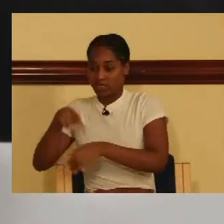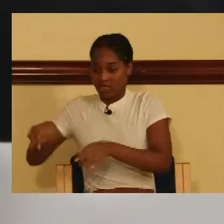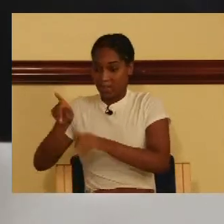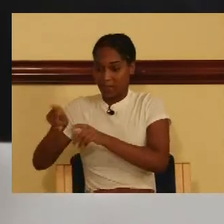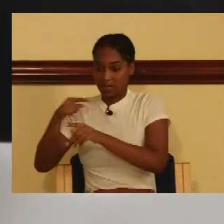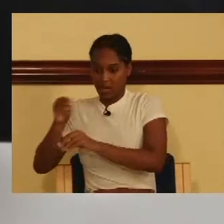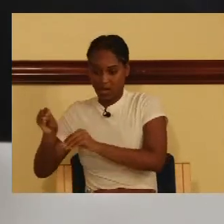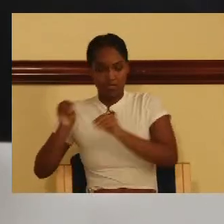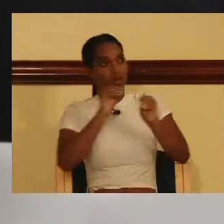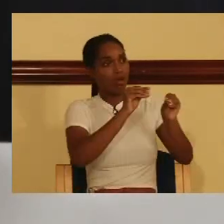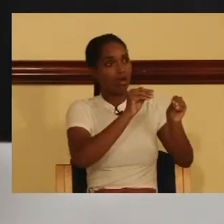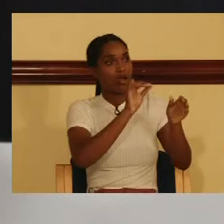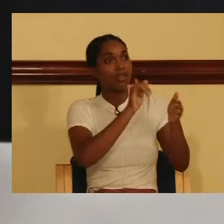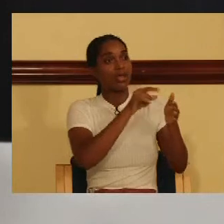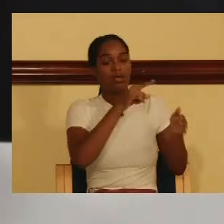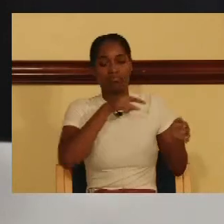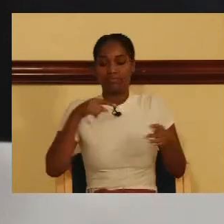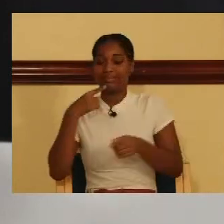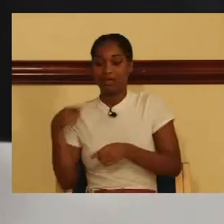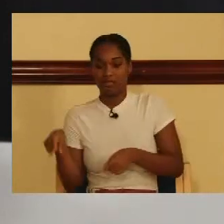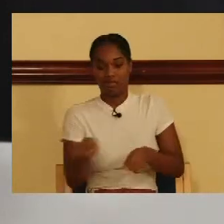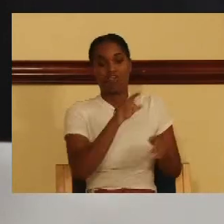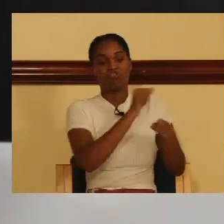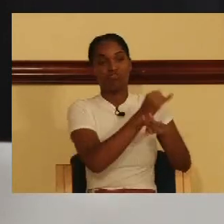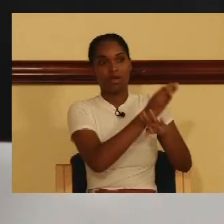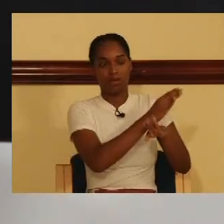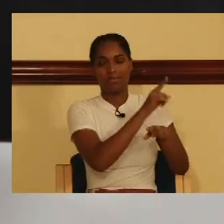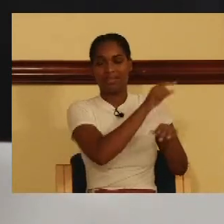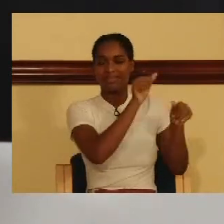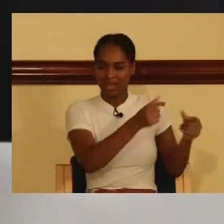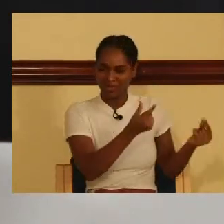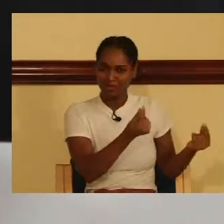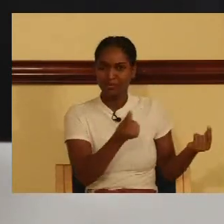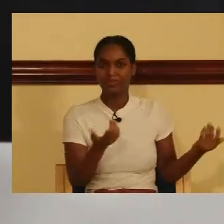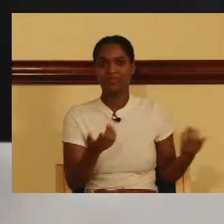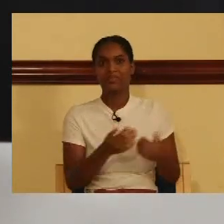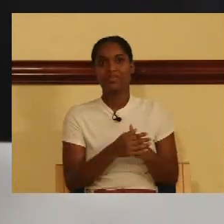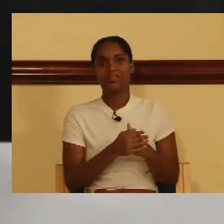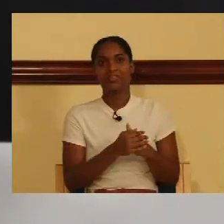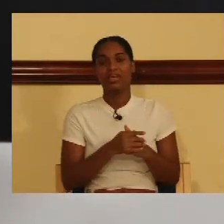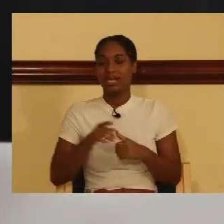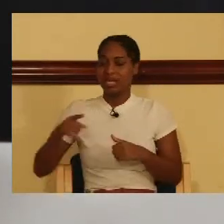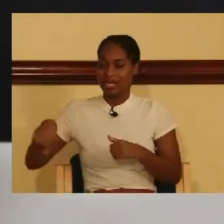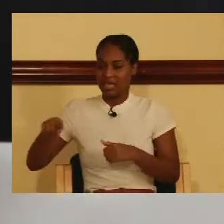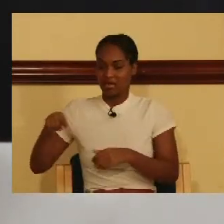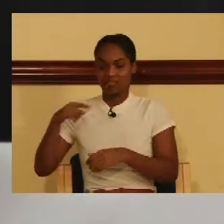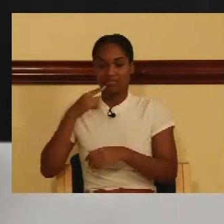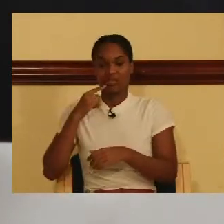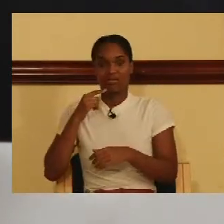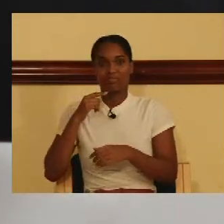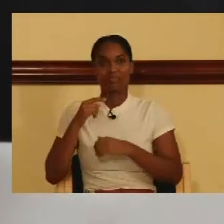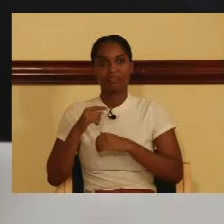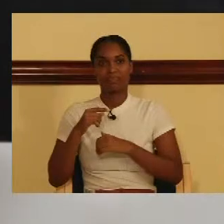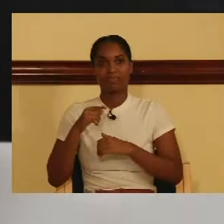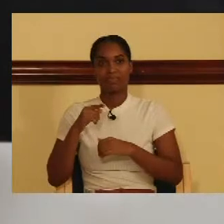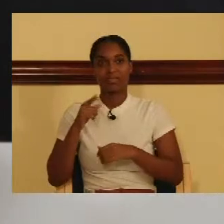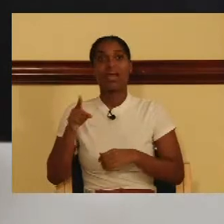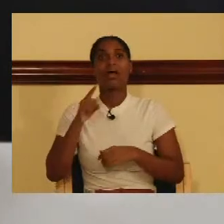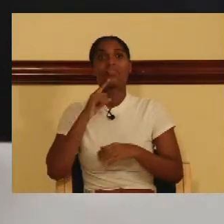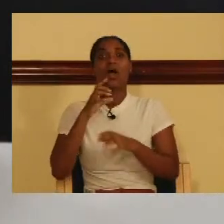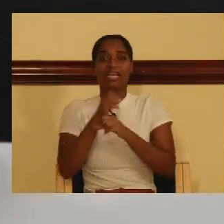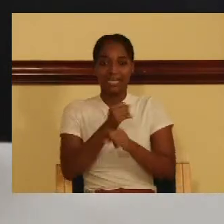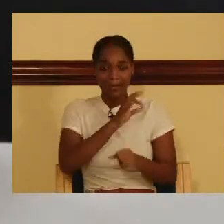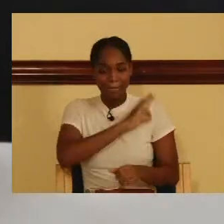worked, where their peers are concerned in terms of other employers have employed persons with disabilities and they are getting